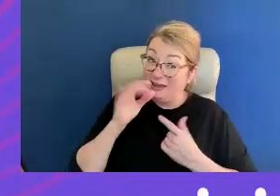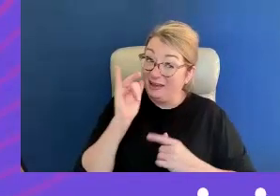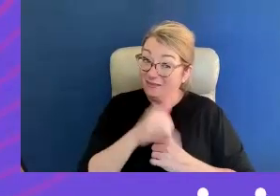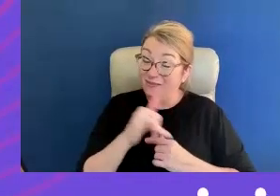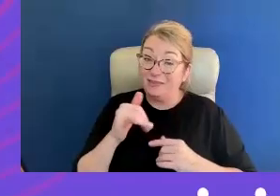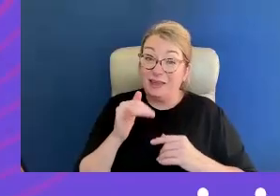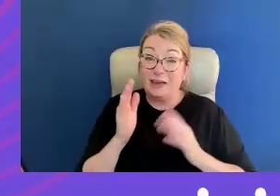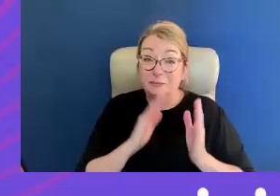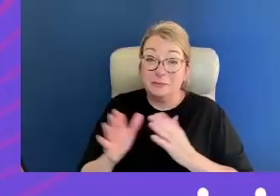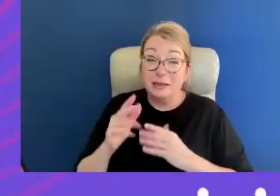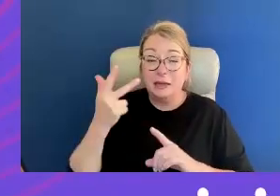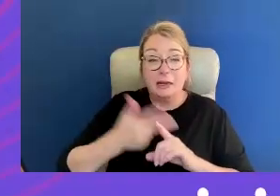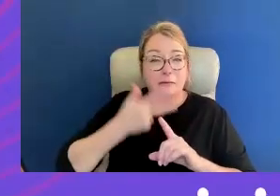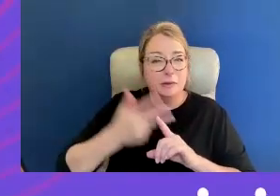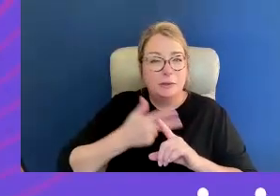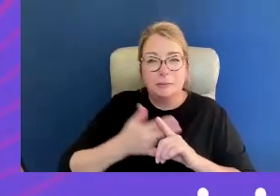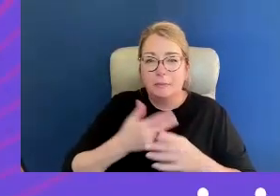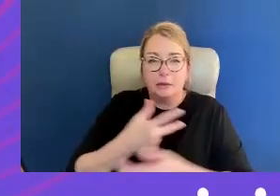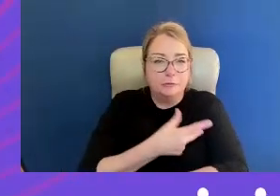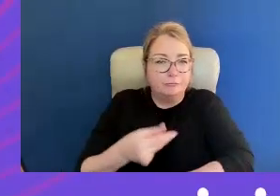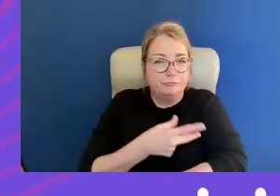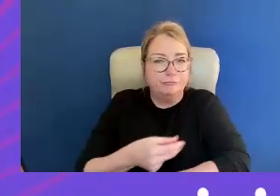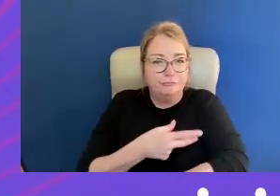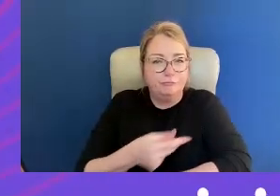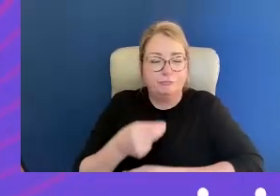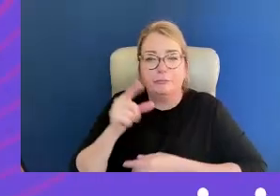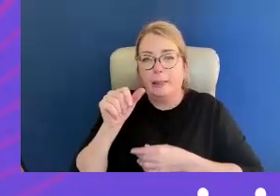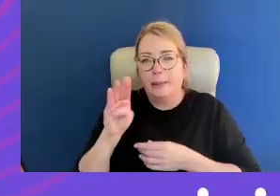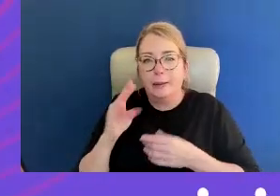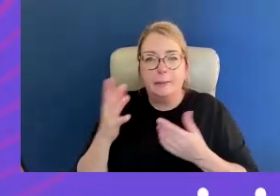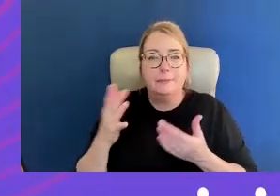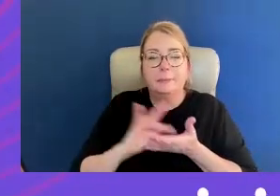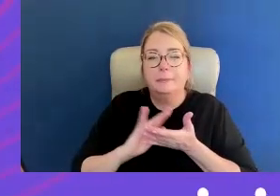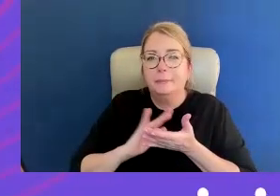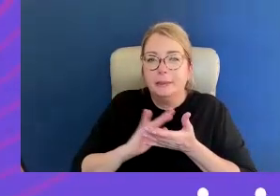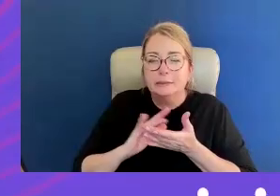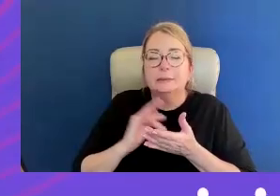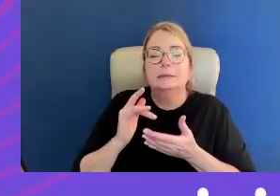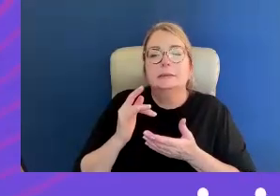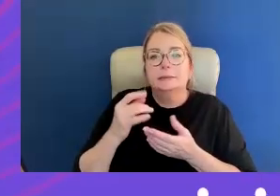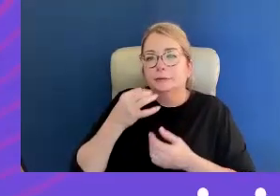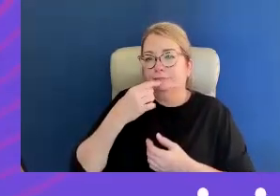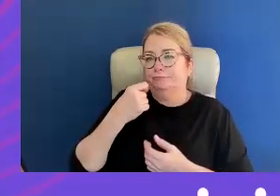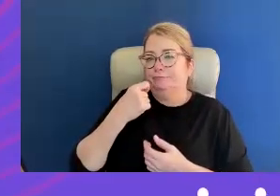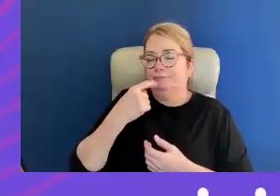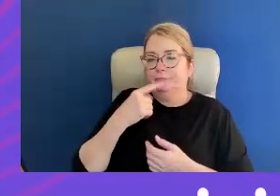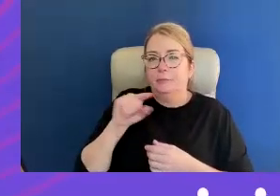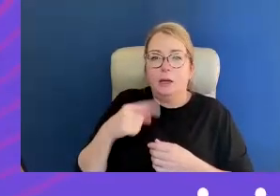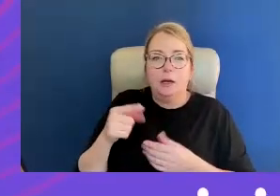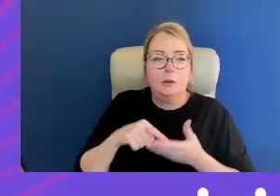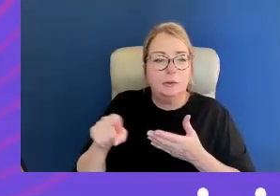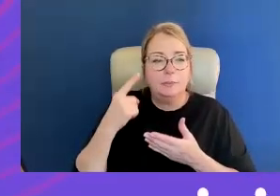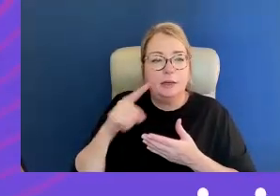in for labs every 3 months. I take maintenance medications. I only pay towards